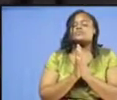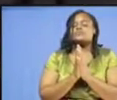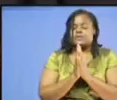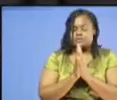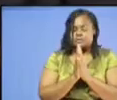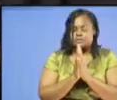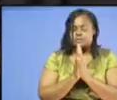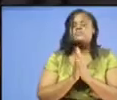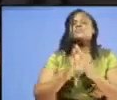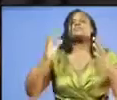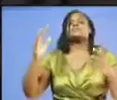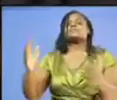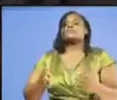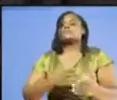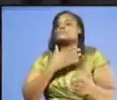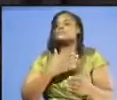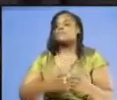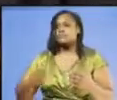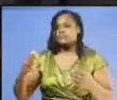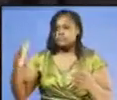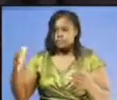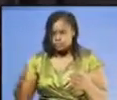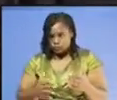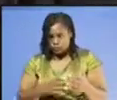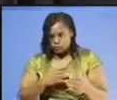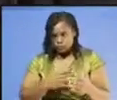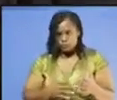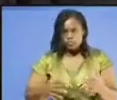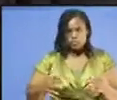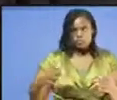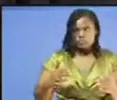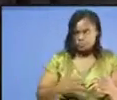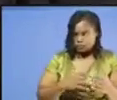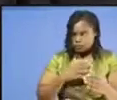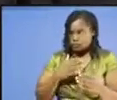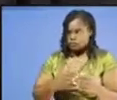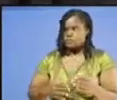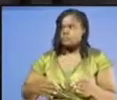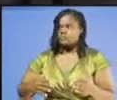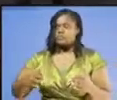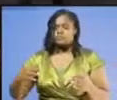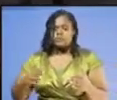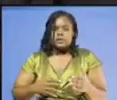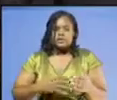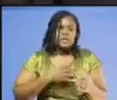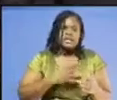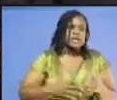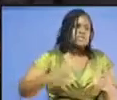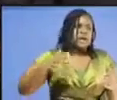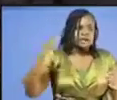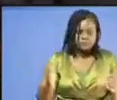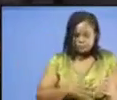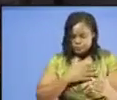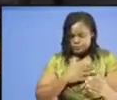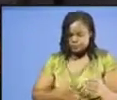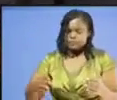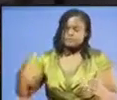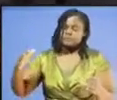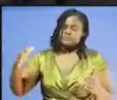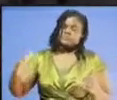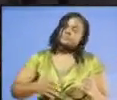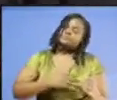it in the chat, Lord. Make a way for me. You want God to make a way for you? Type it in the chat room.